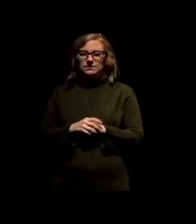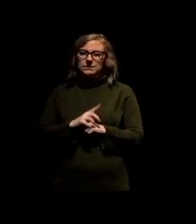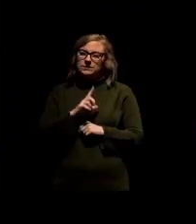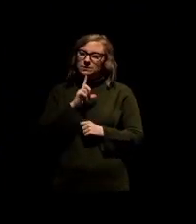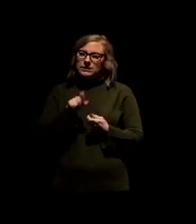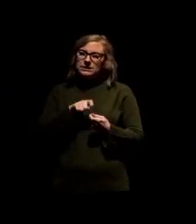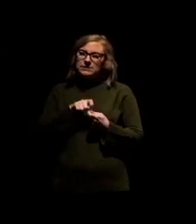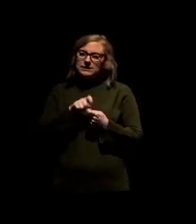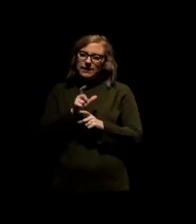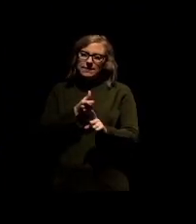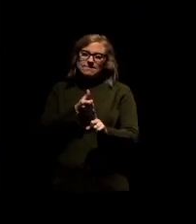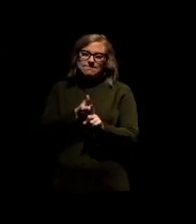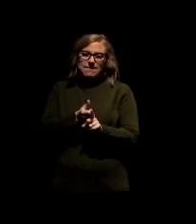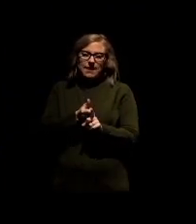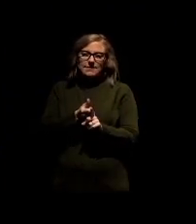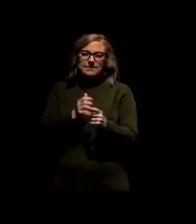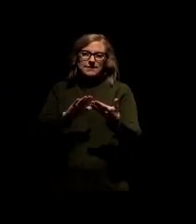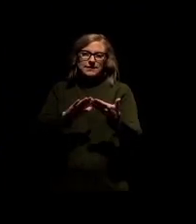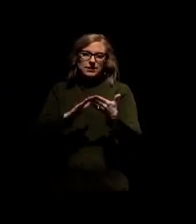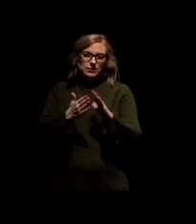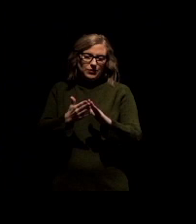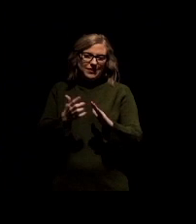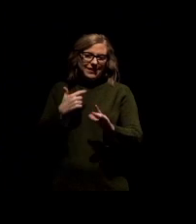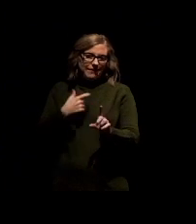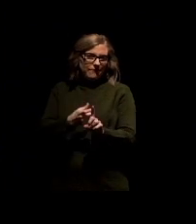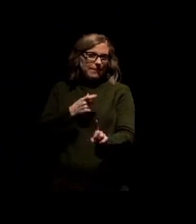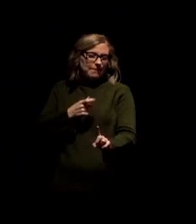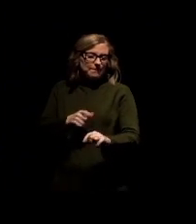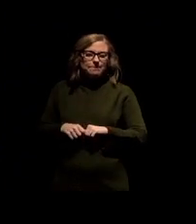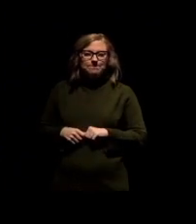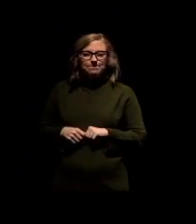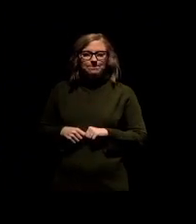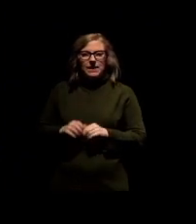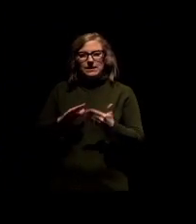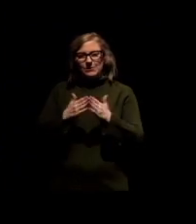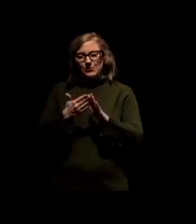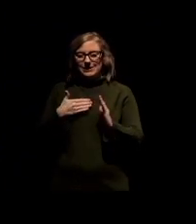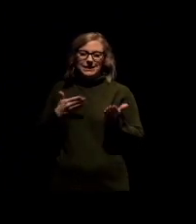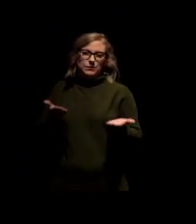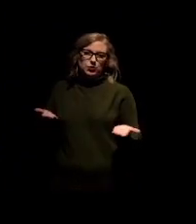specifically impacting the community that I come from and that I serve.